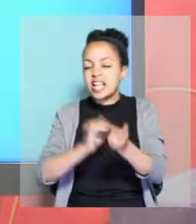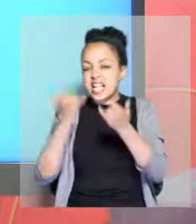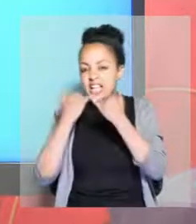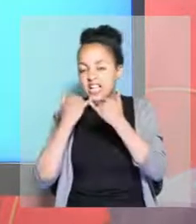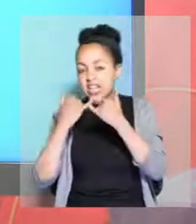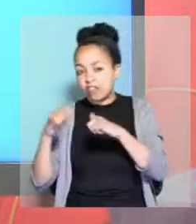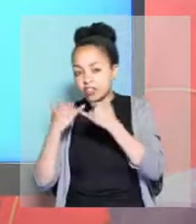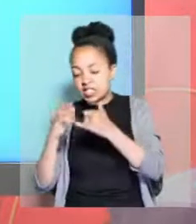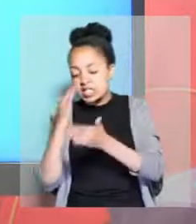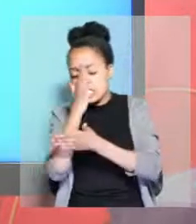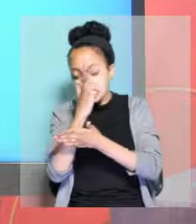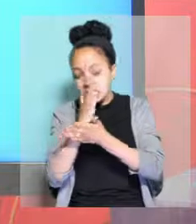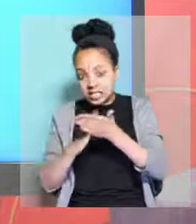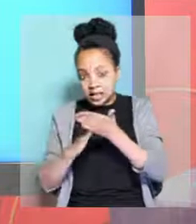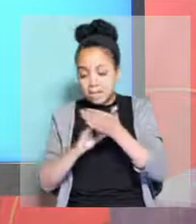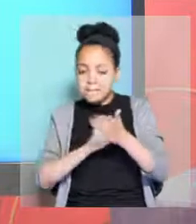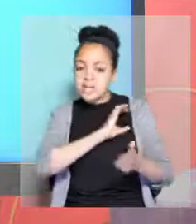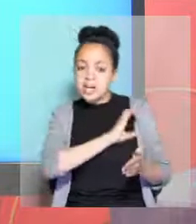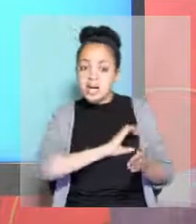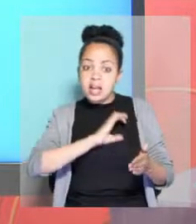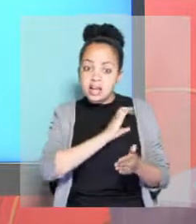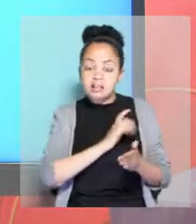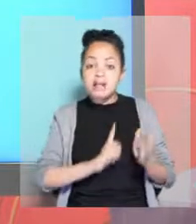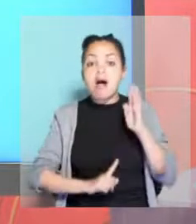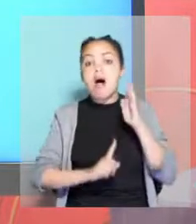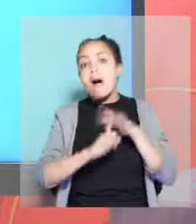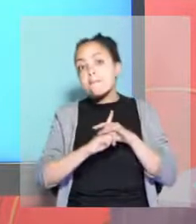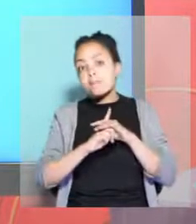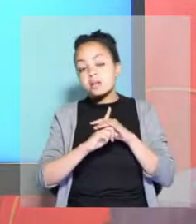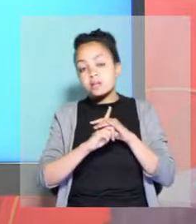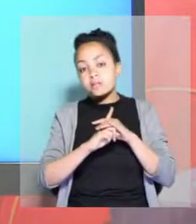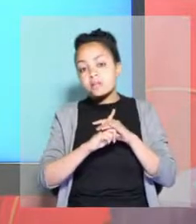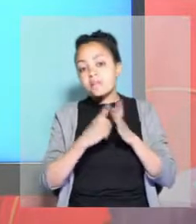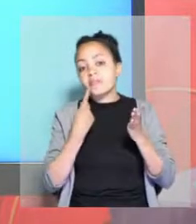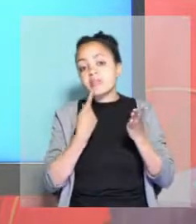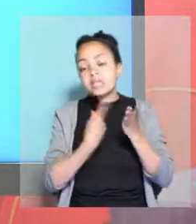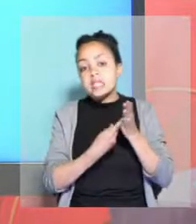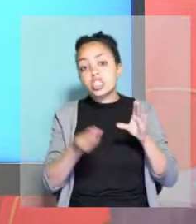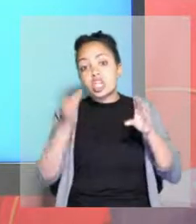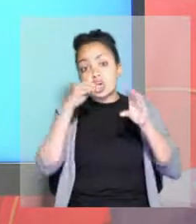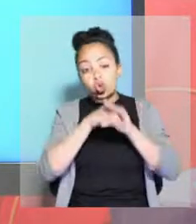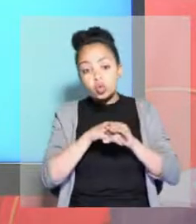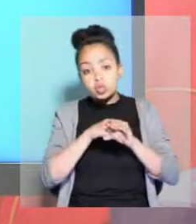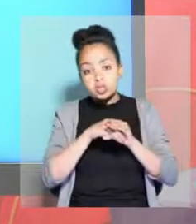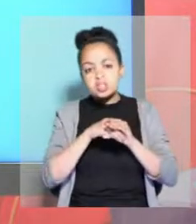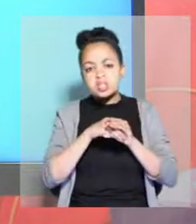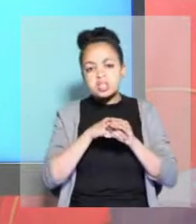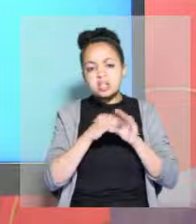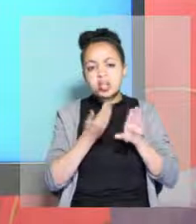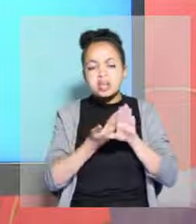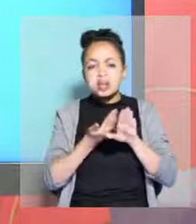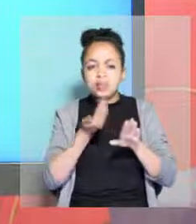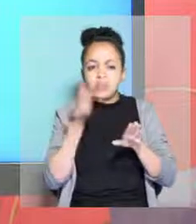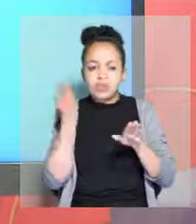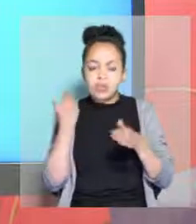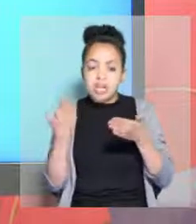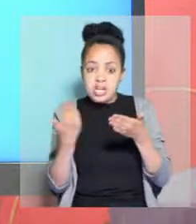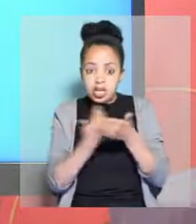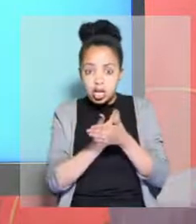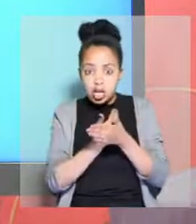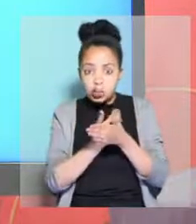some character or biological process can be happen. This include, before meiosis cell